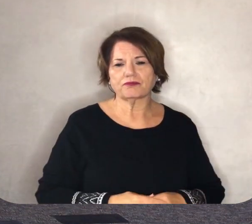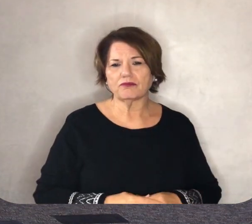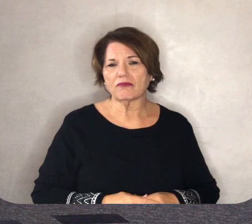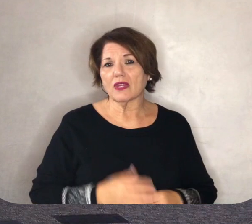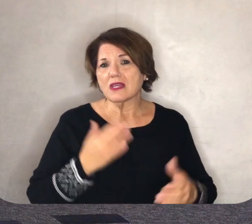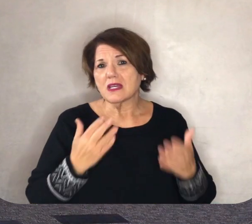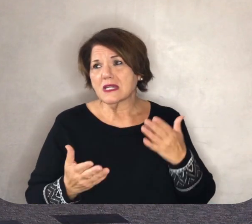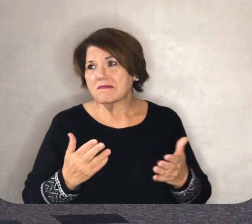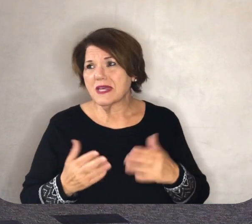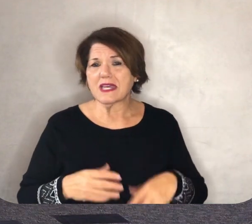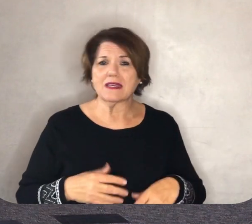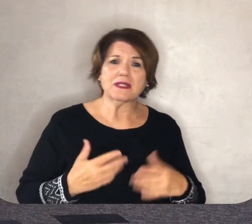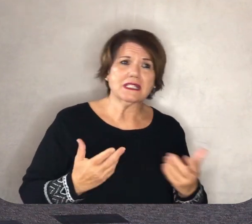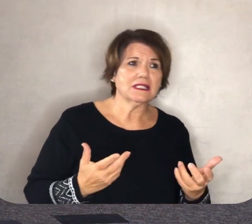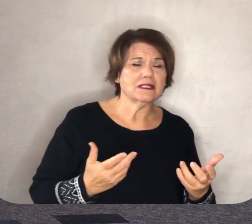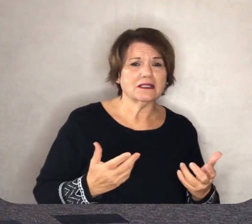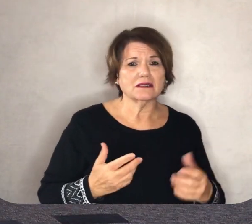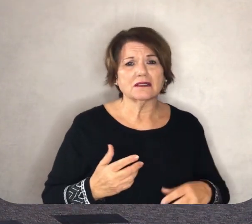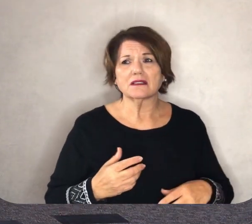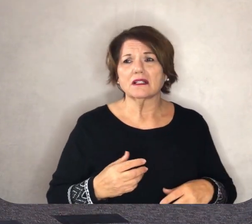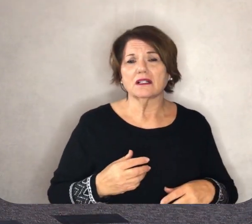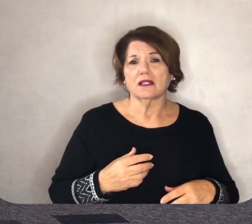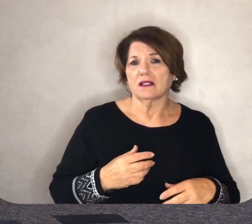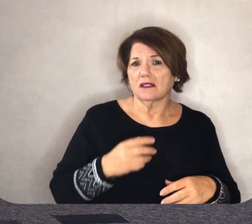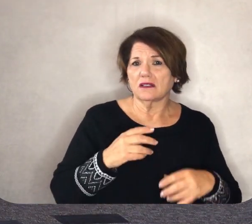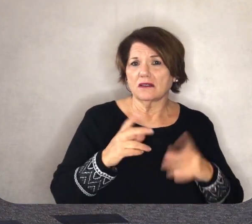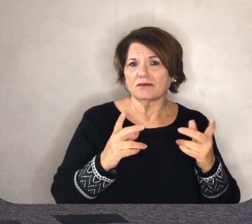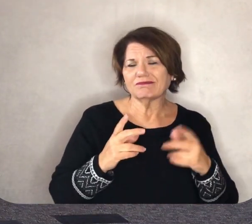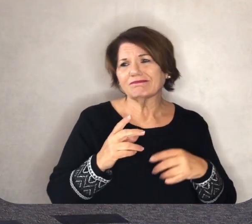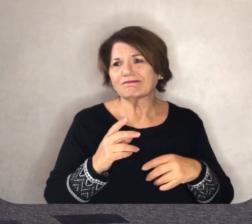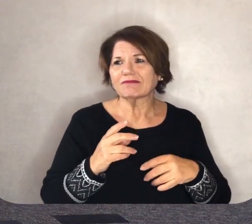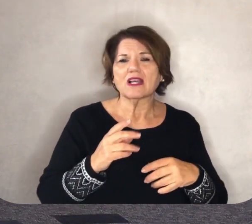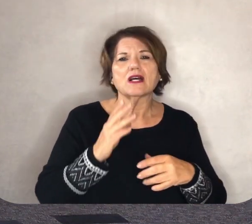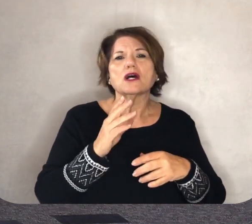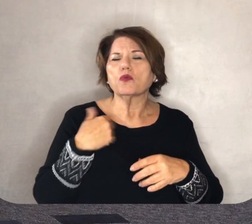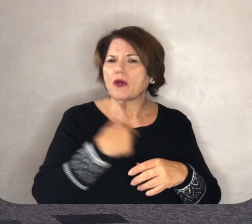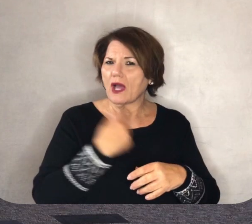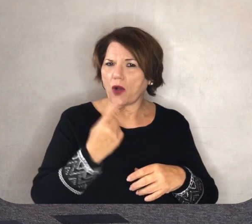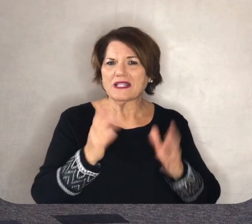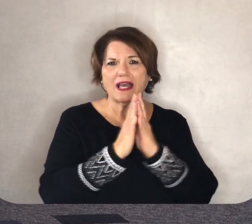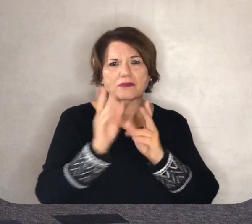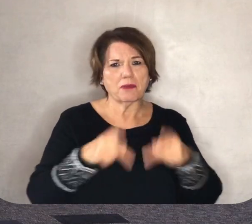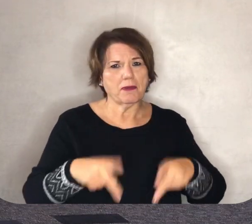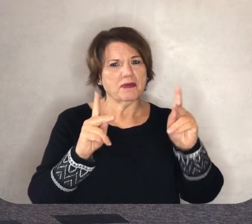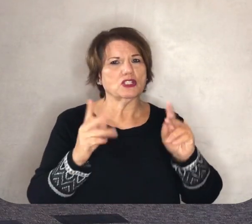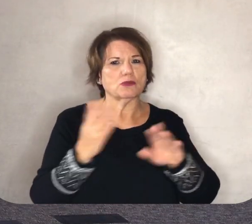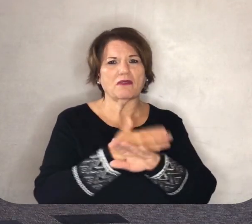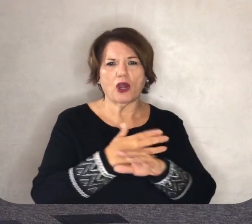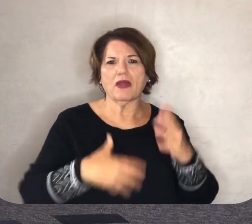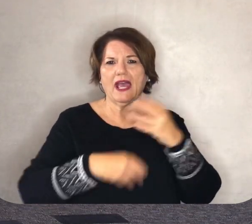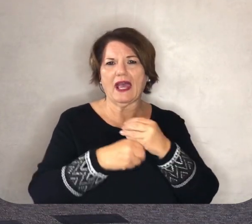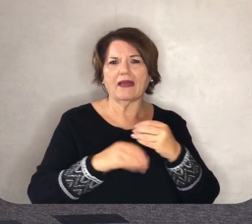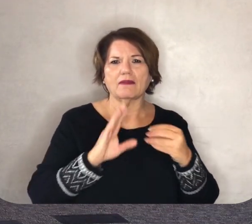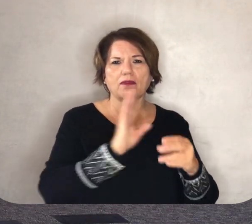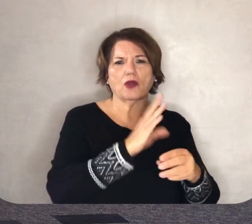list updated with something that maybe you know about would be that someone hasn't given us permission. We've always asked for people's permission before we put their name or their